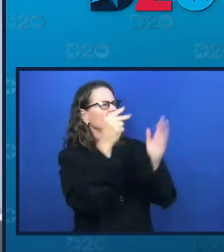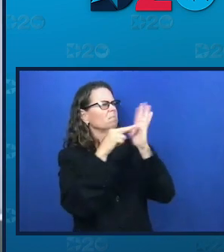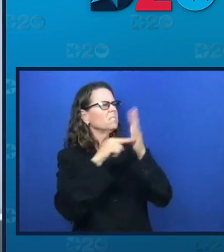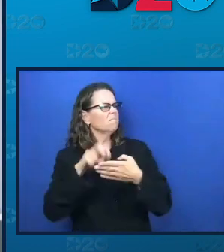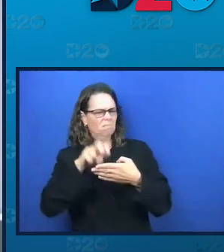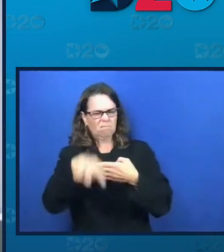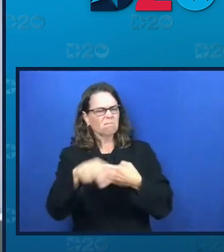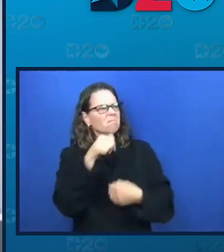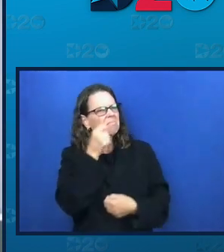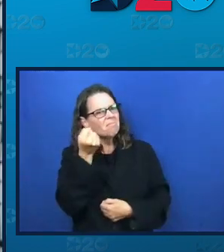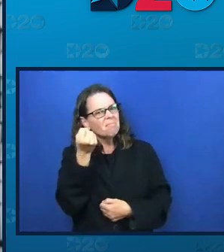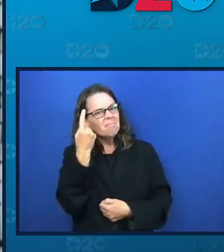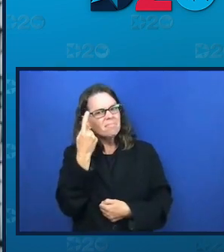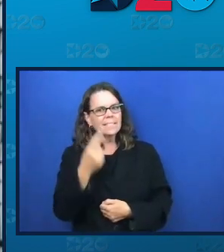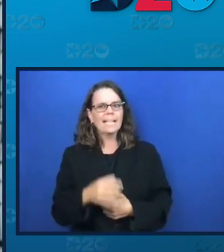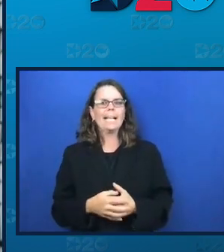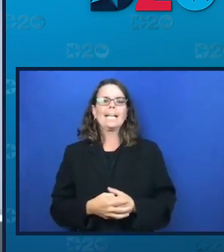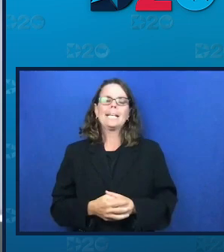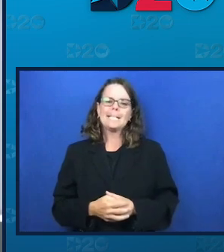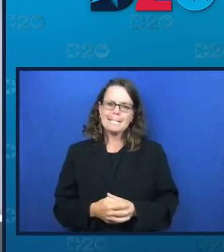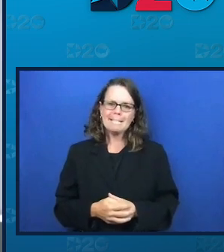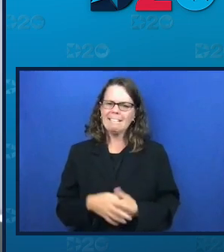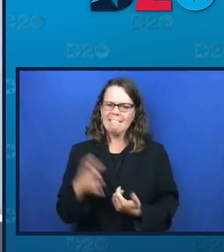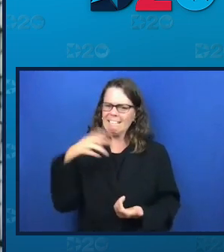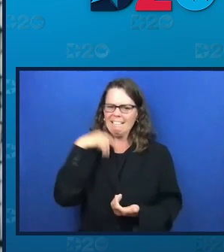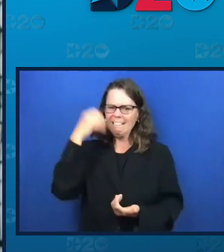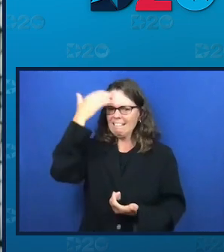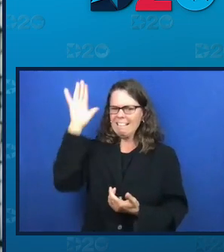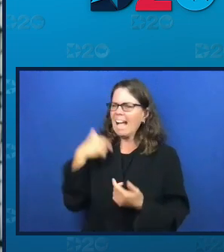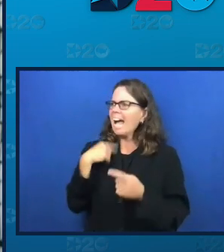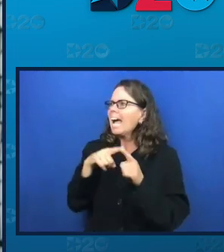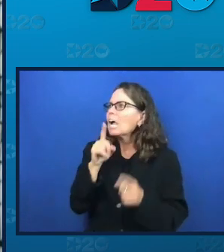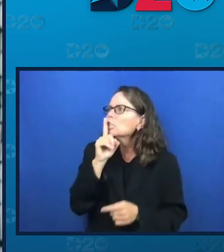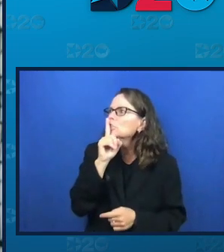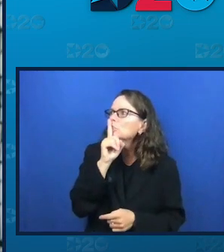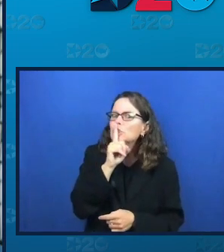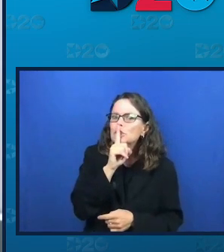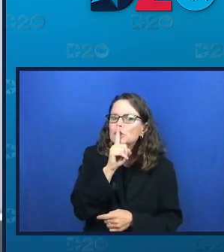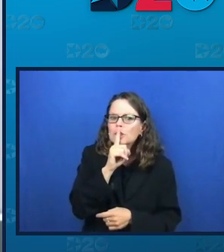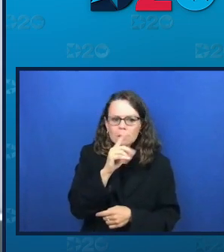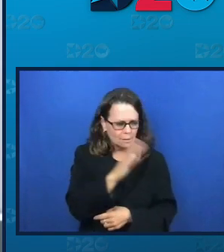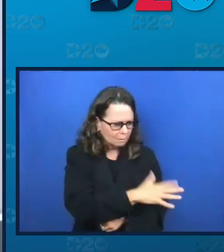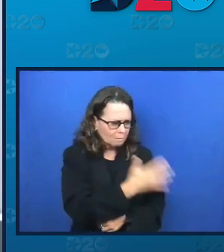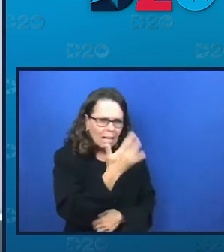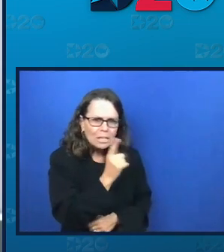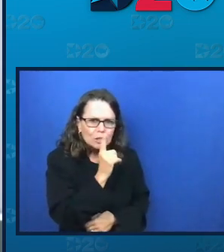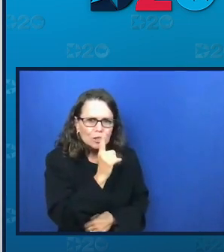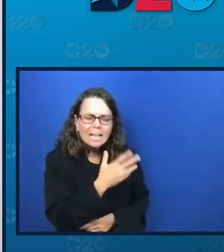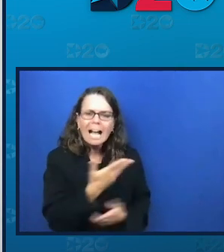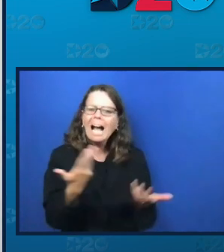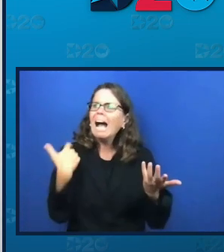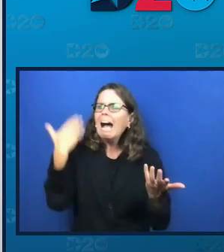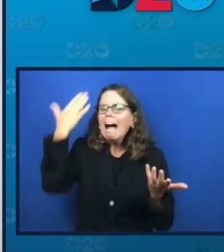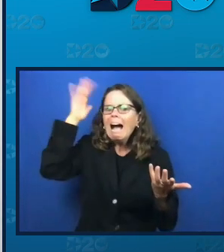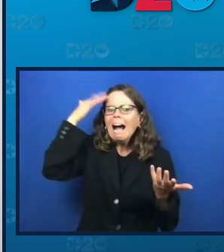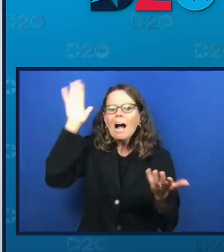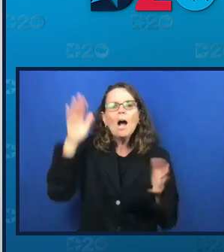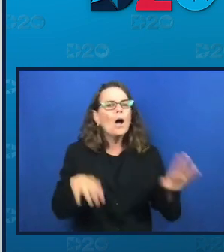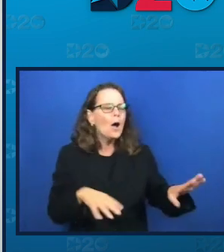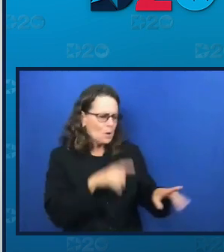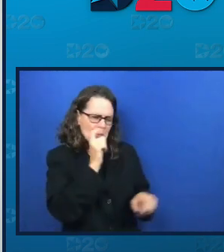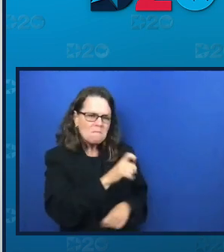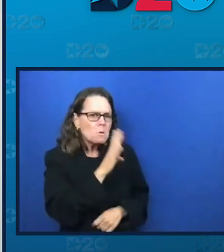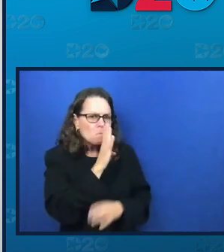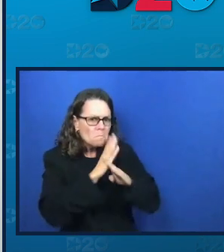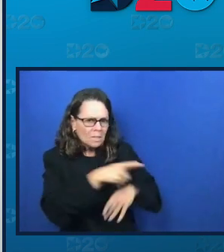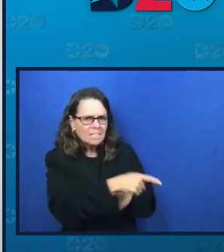Go for it. Mommy, I can't be quiet. Why? I don't want you to be quiet. You deserve to speak and say whatever it